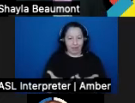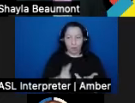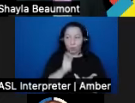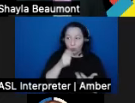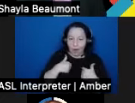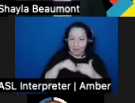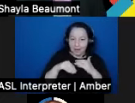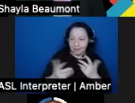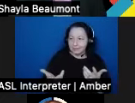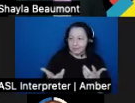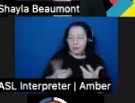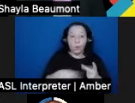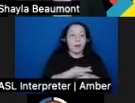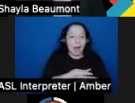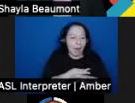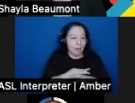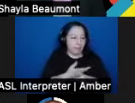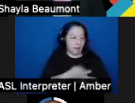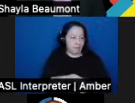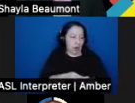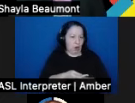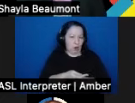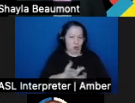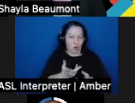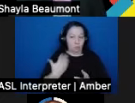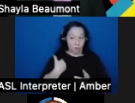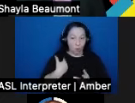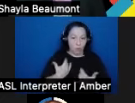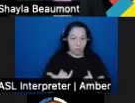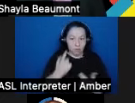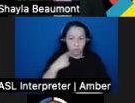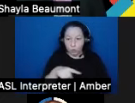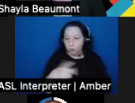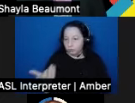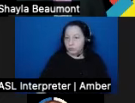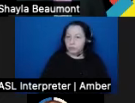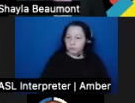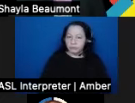access to care, what kinds of care is available or was available for you?